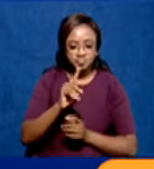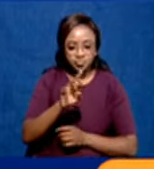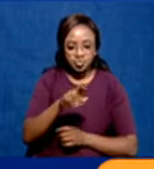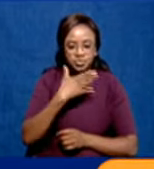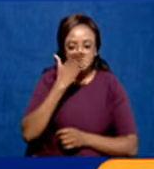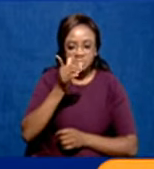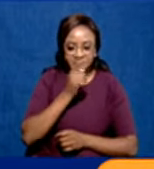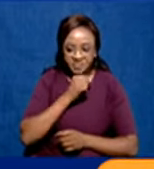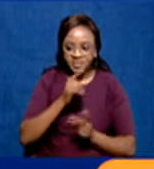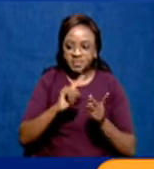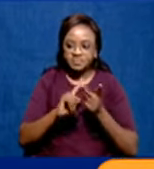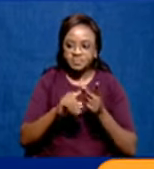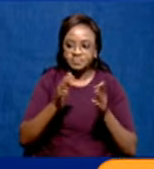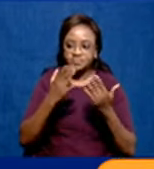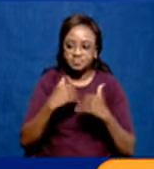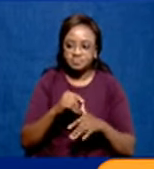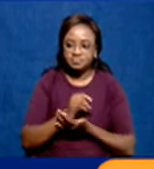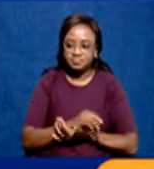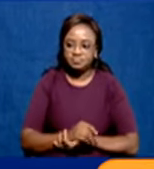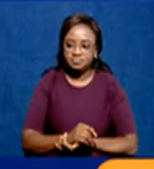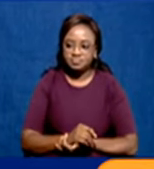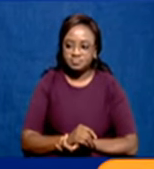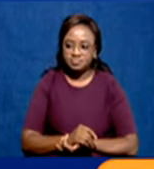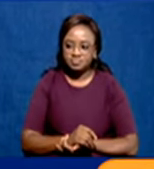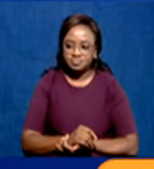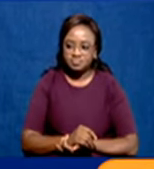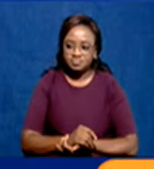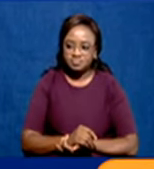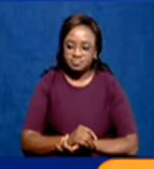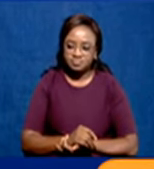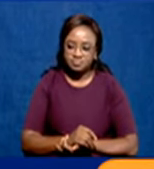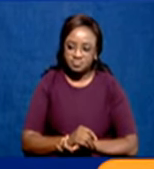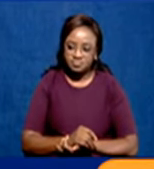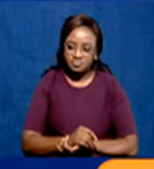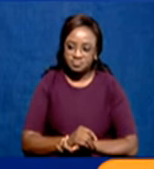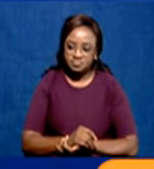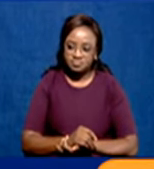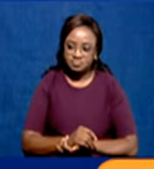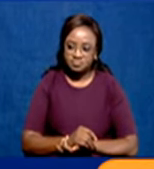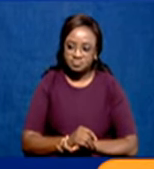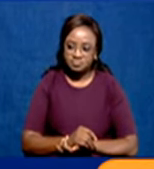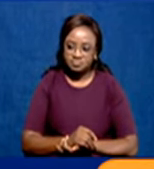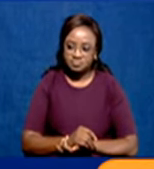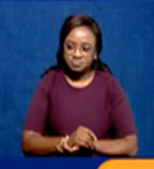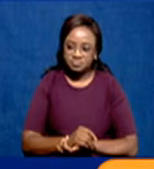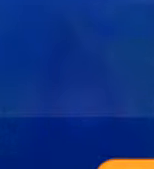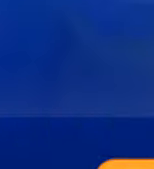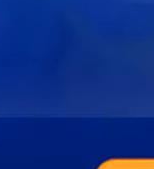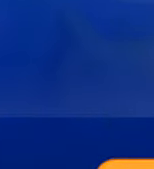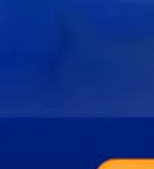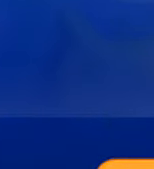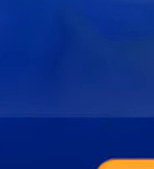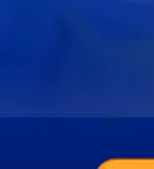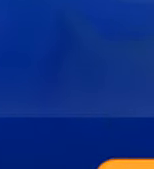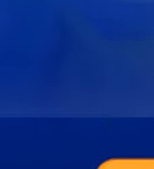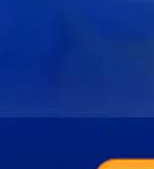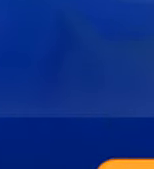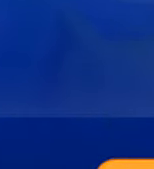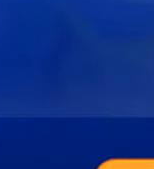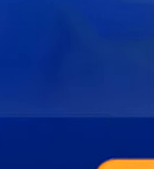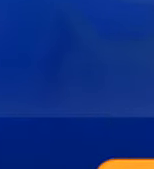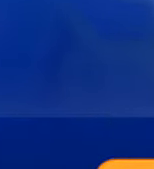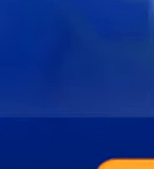that is already answered when he came in. Okello James says, MOH is on record revealing that NHIF is losing billions through